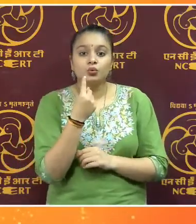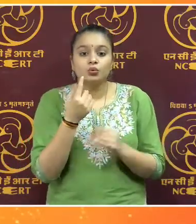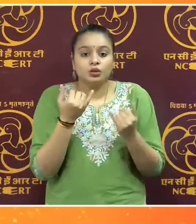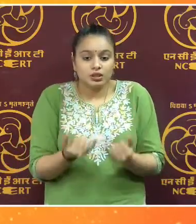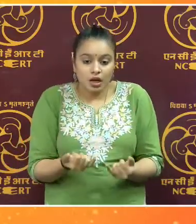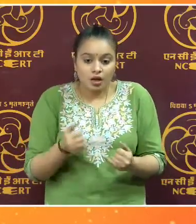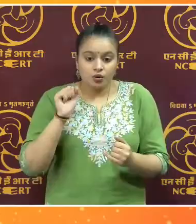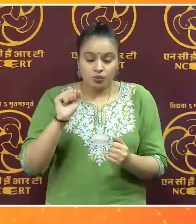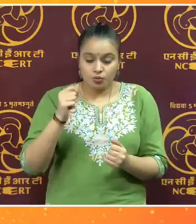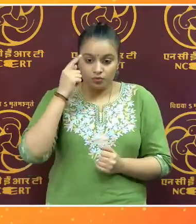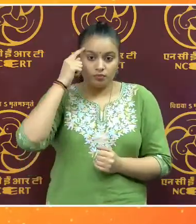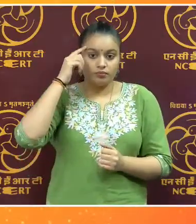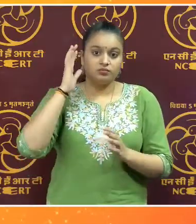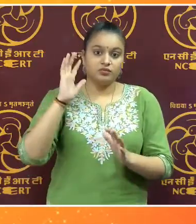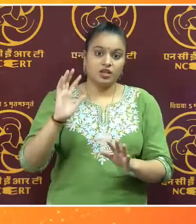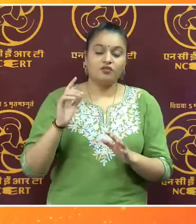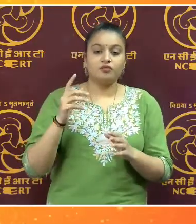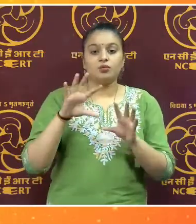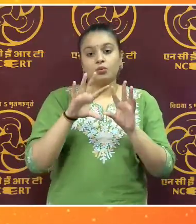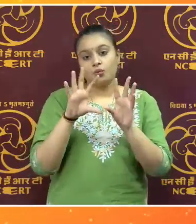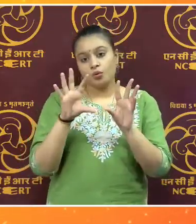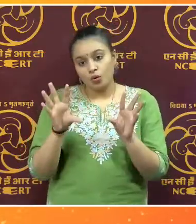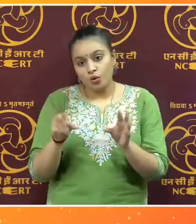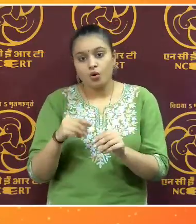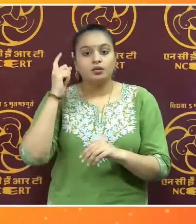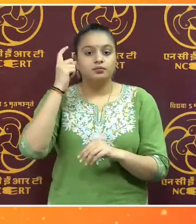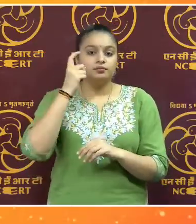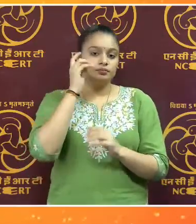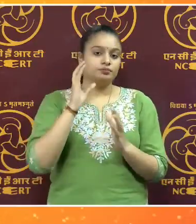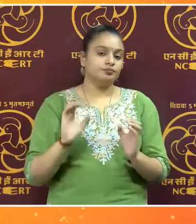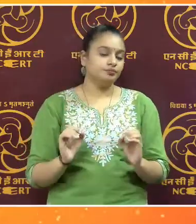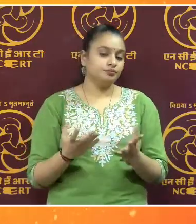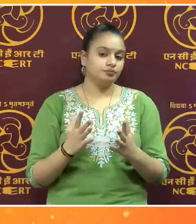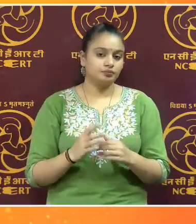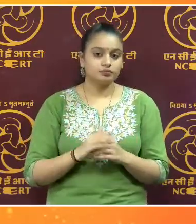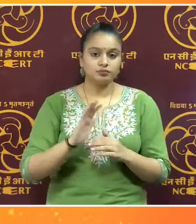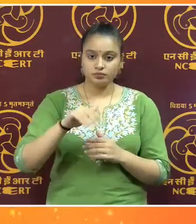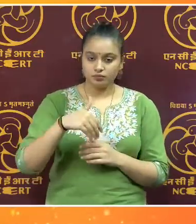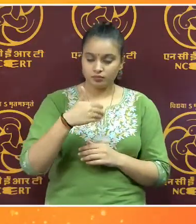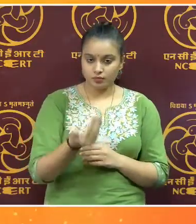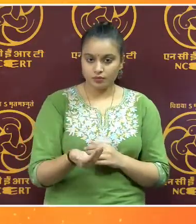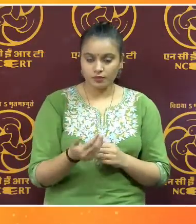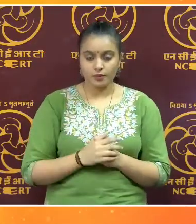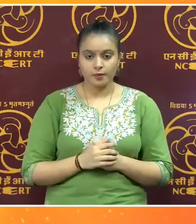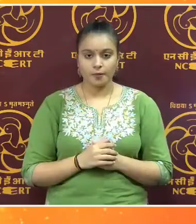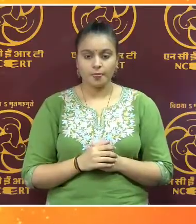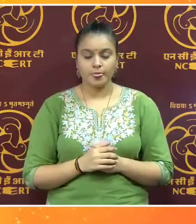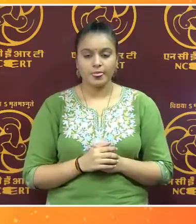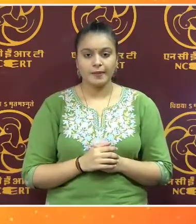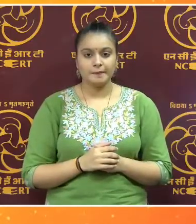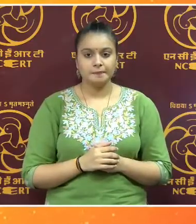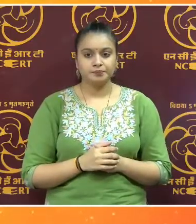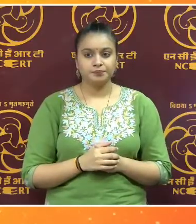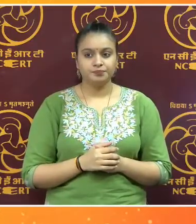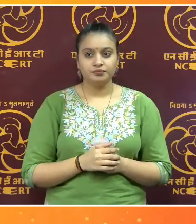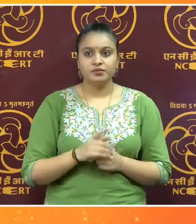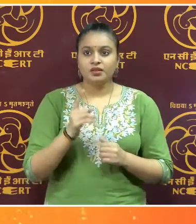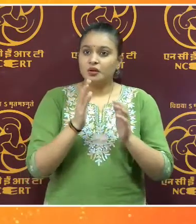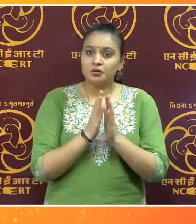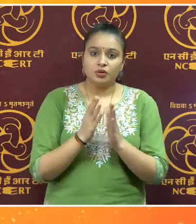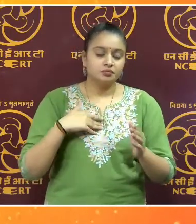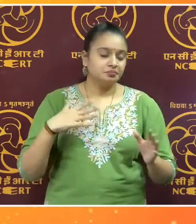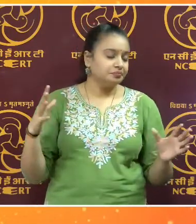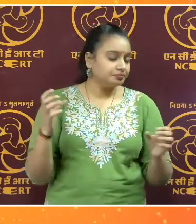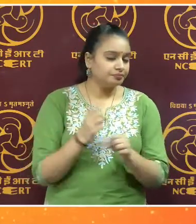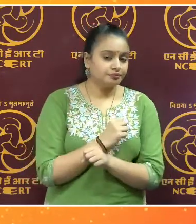inner conscious is actually giving him all those thoughts. So after that he thinks, oh God, I have